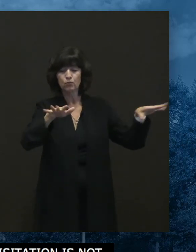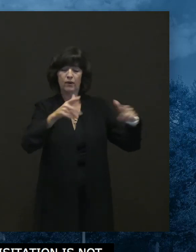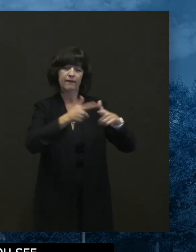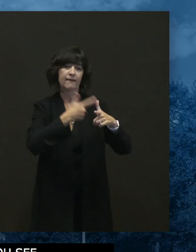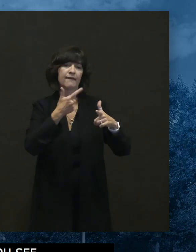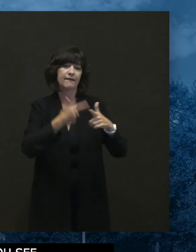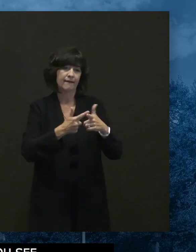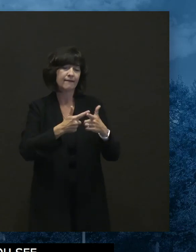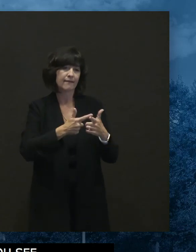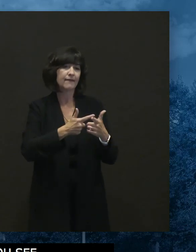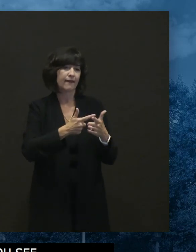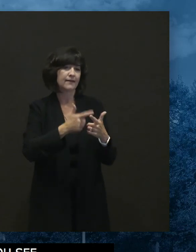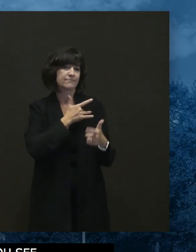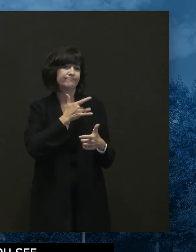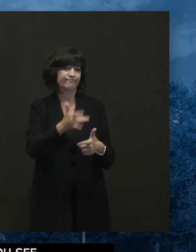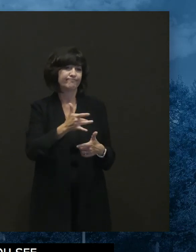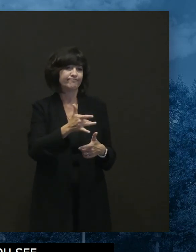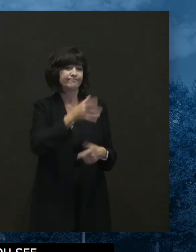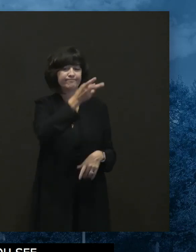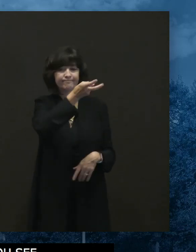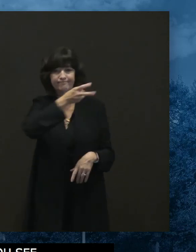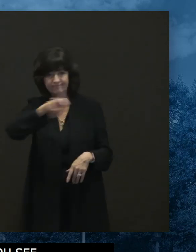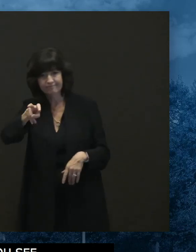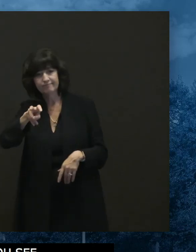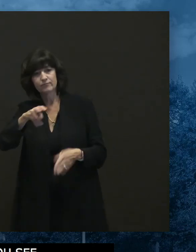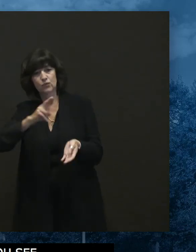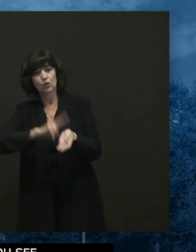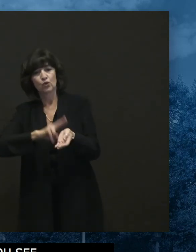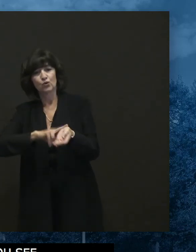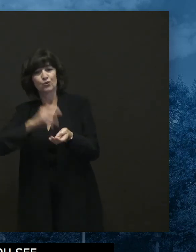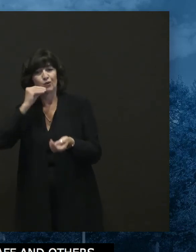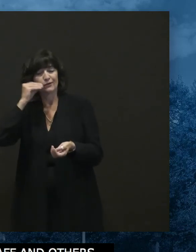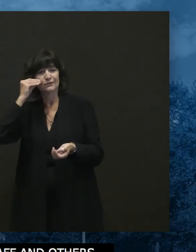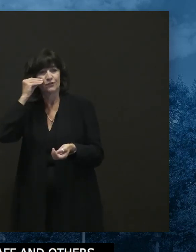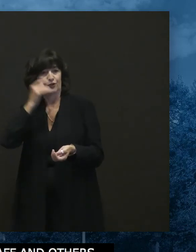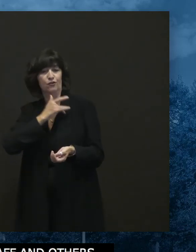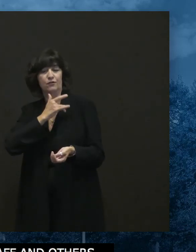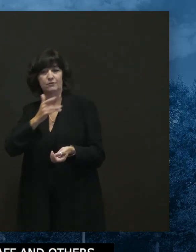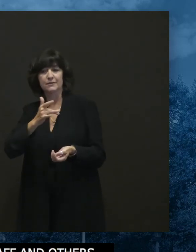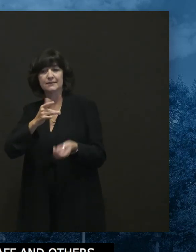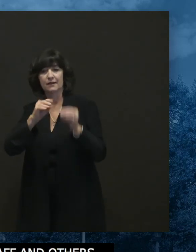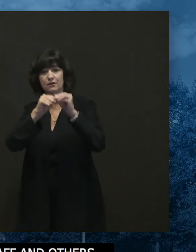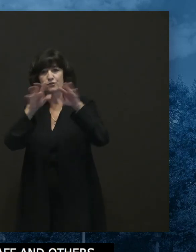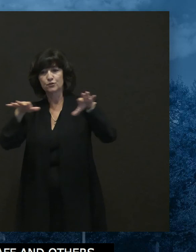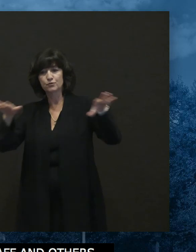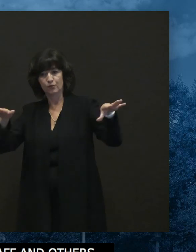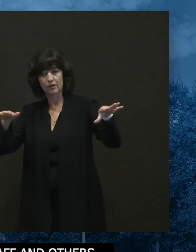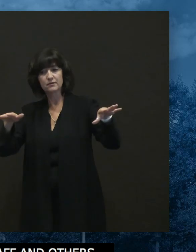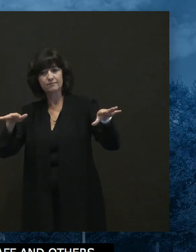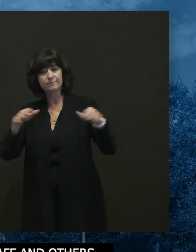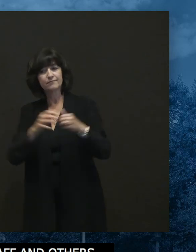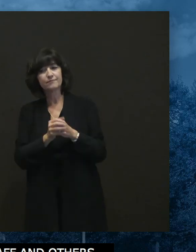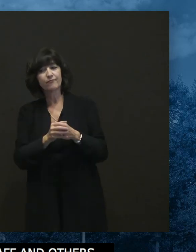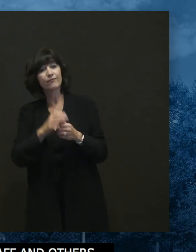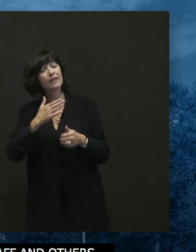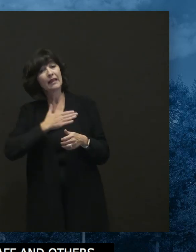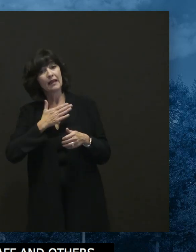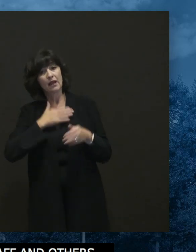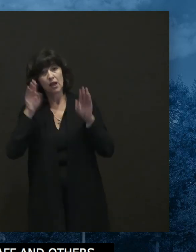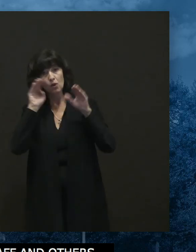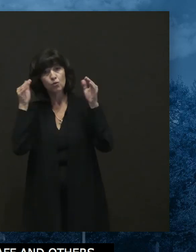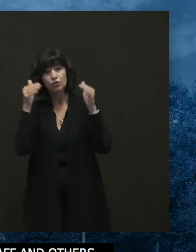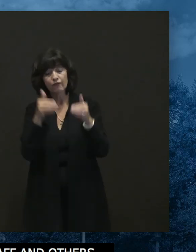long-term care. So our focus is really vigilance with long-term care. The